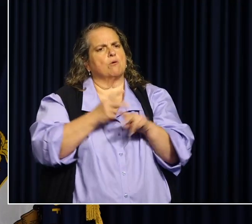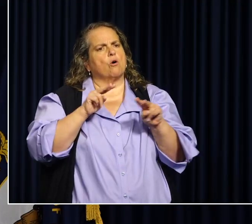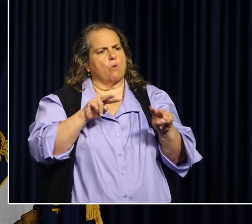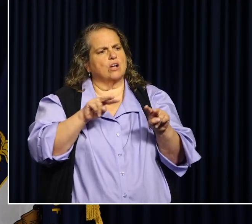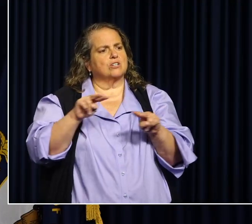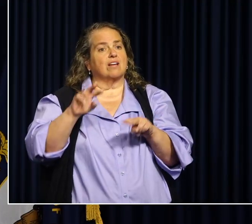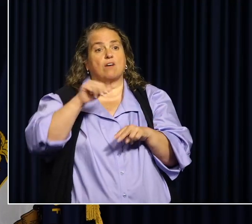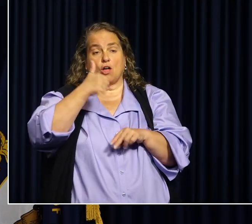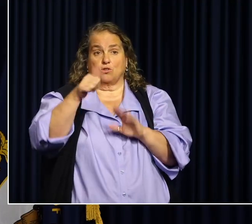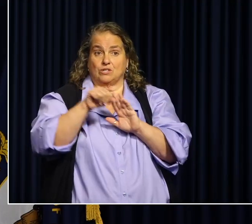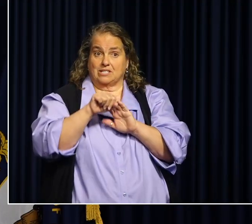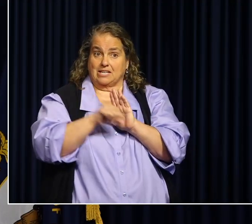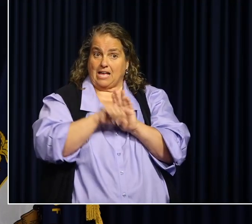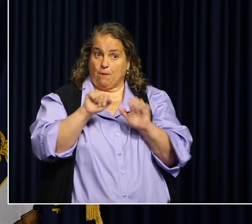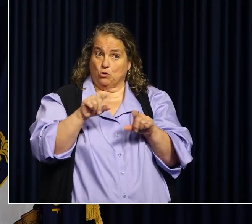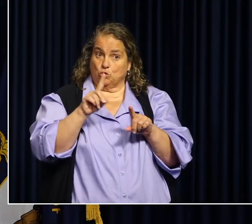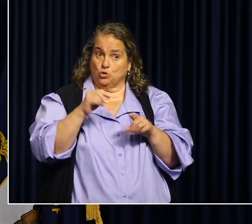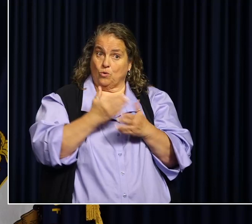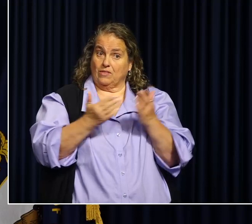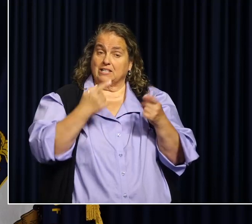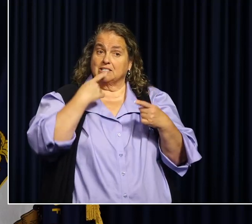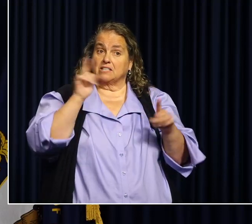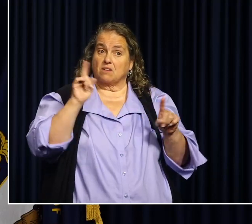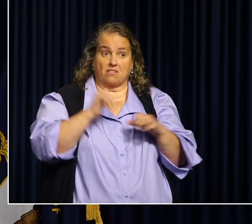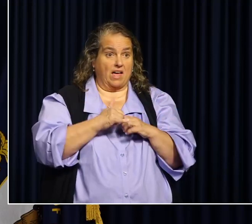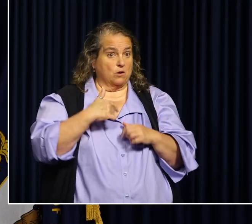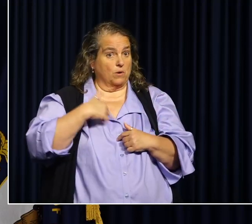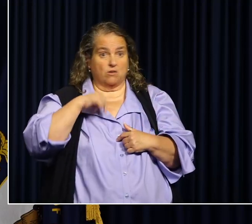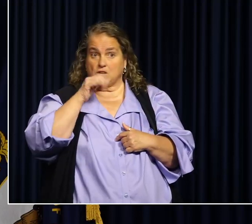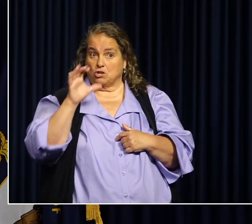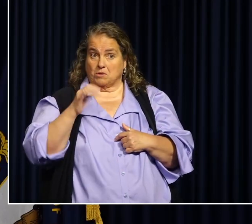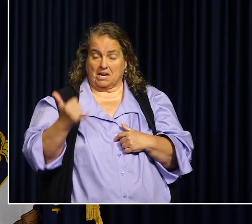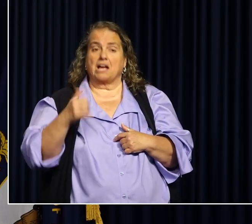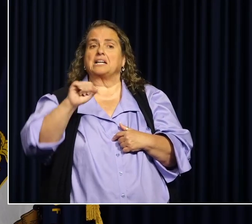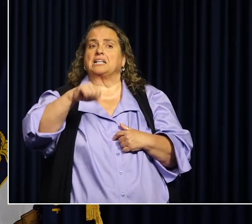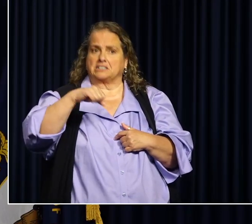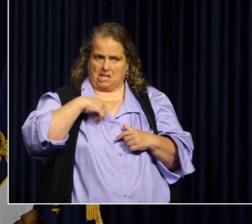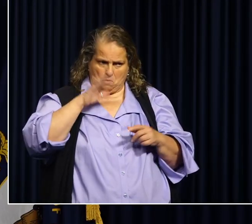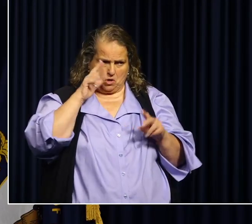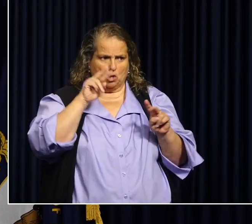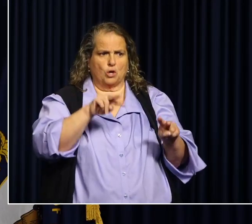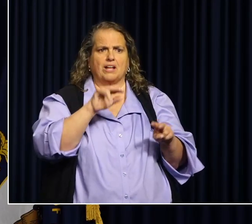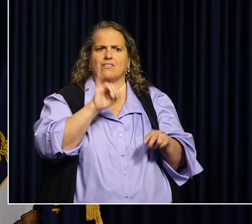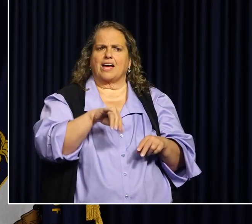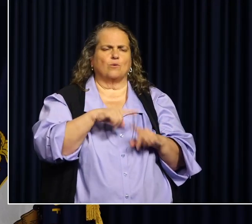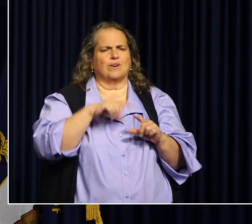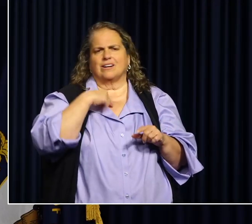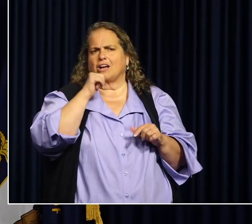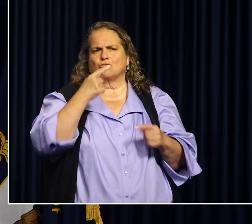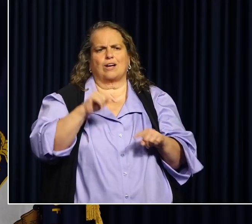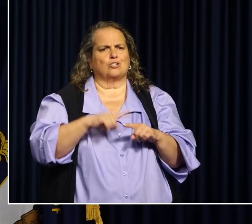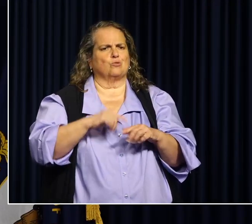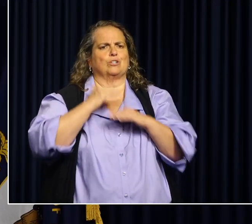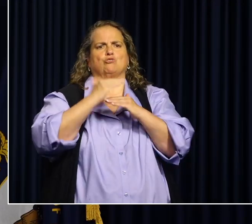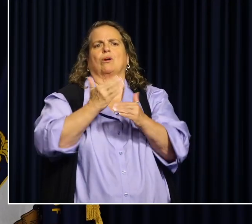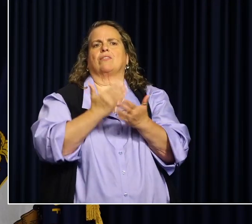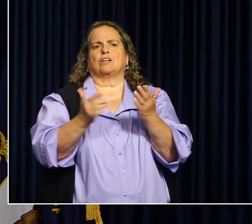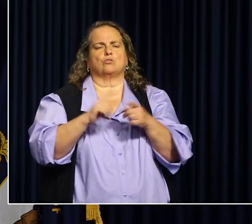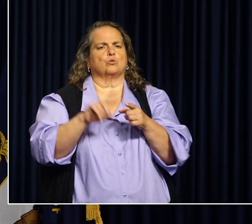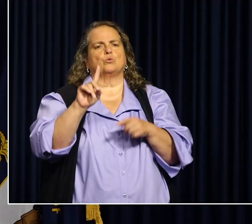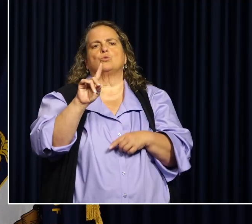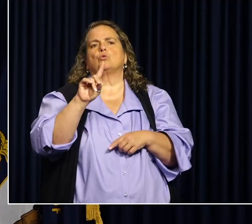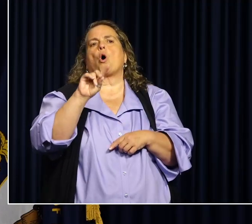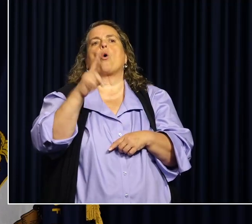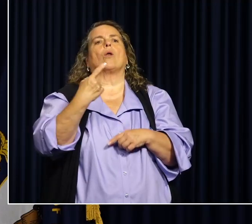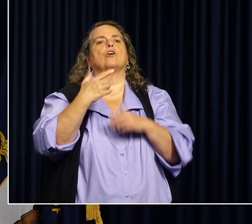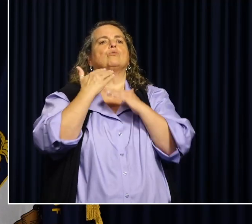And if other states are able to do some things successfully that we're not doing right now, yeah, we'll take a look at that. Again, we're not trying to restrict things just to restrict them.